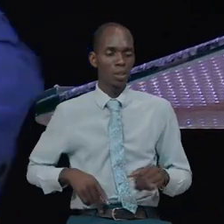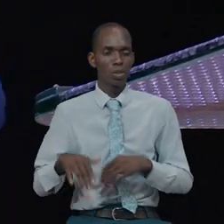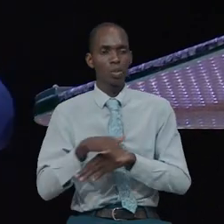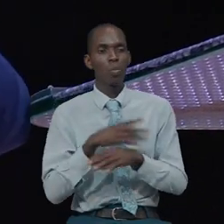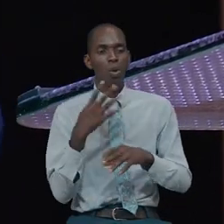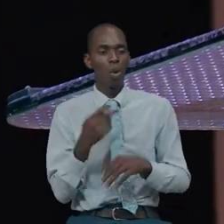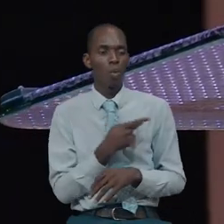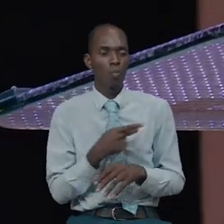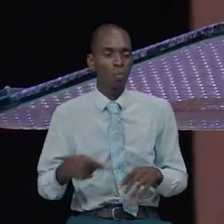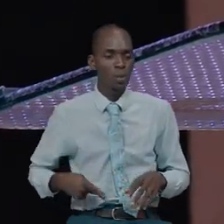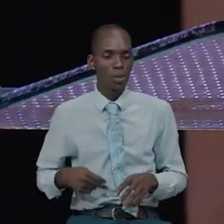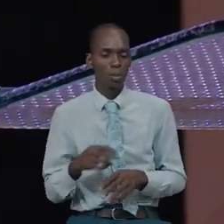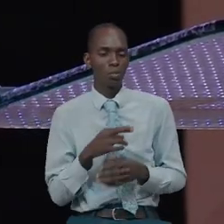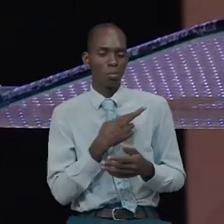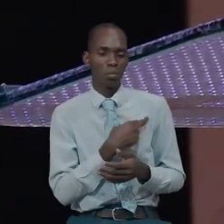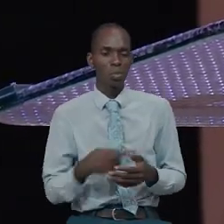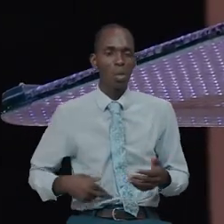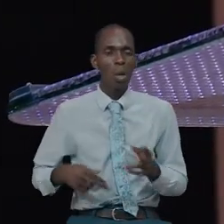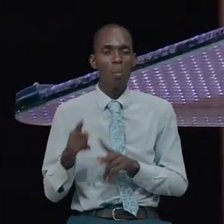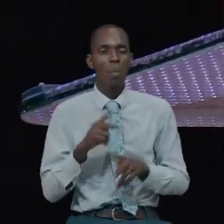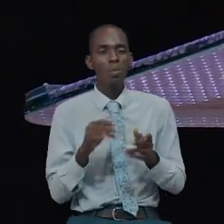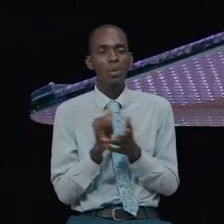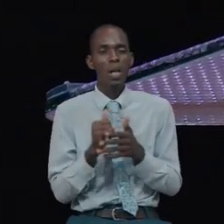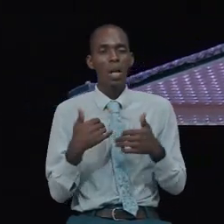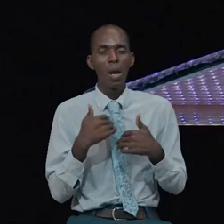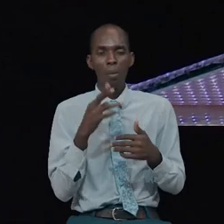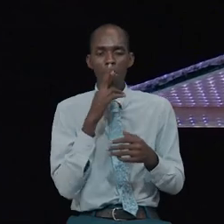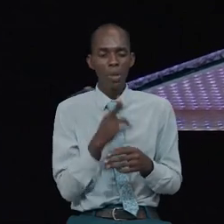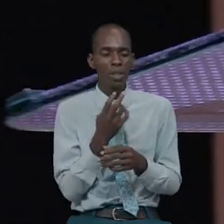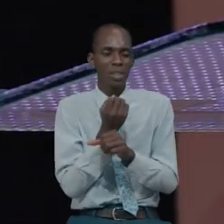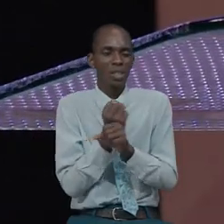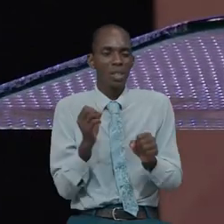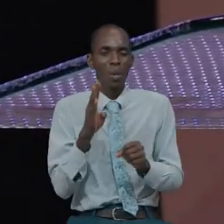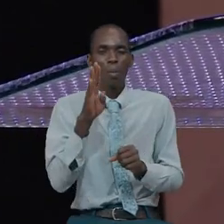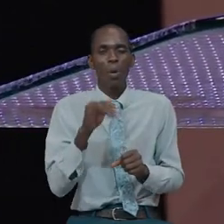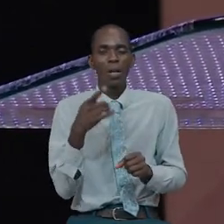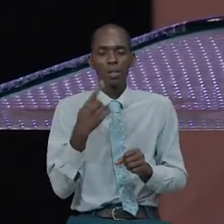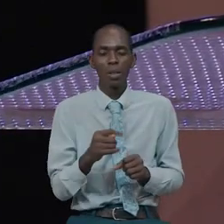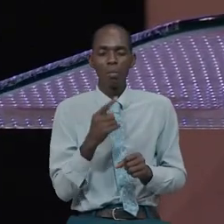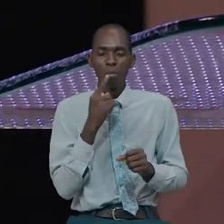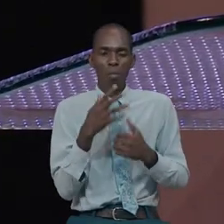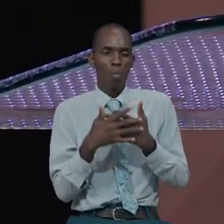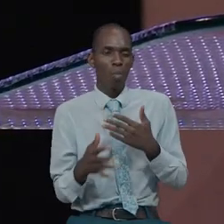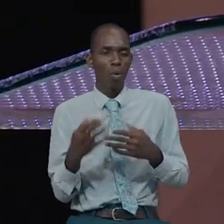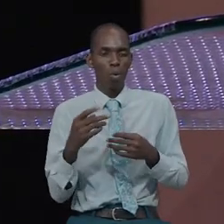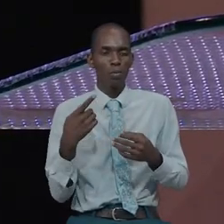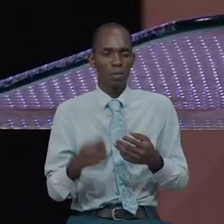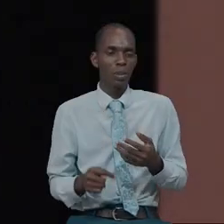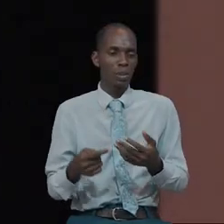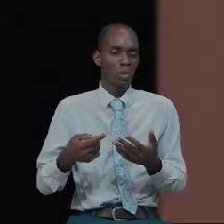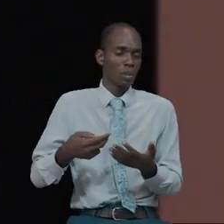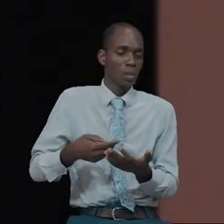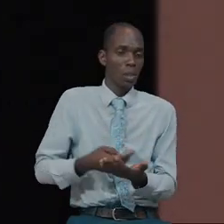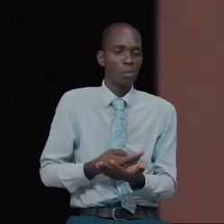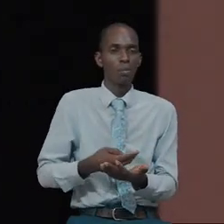kingdom, the people that had been redeemed by the blood of the Lamb. But now they mingled